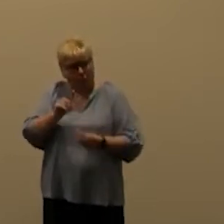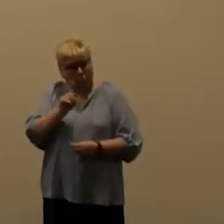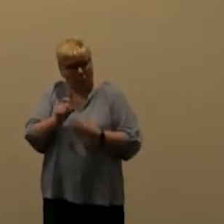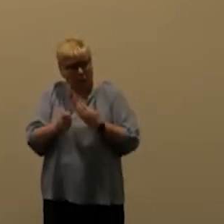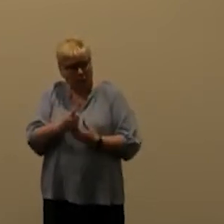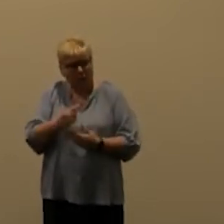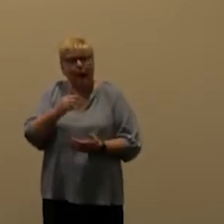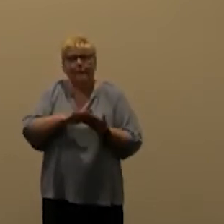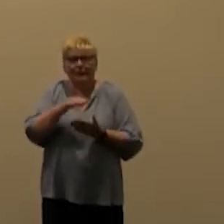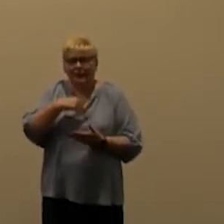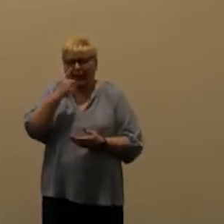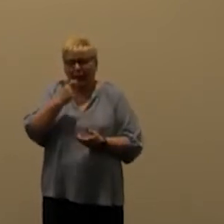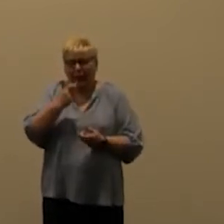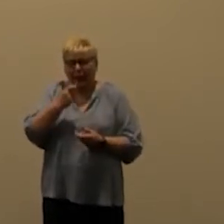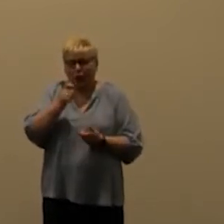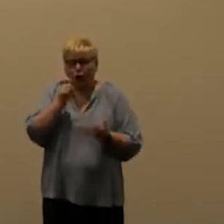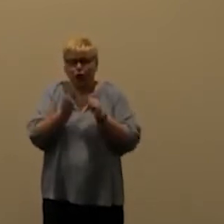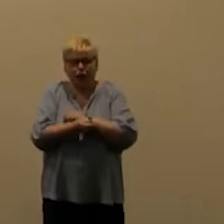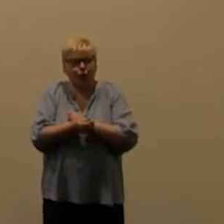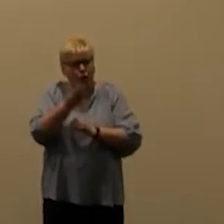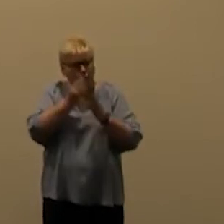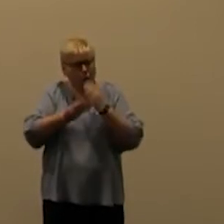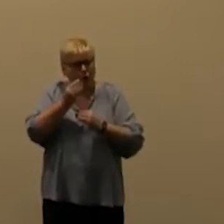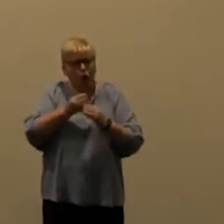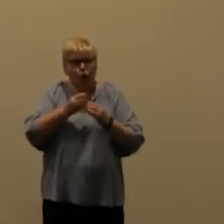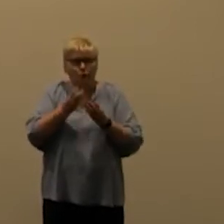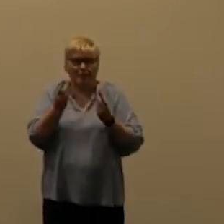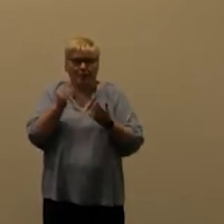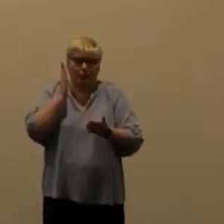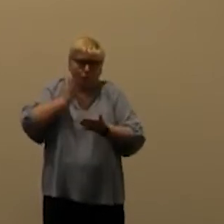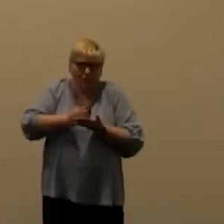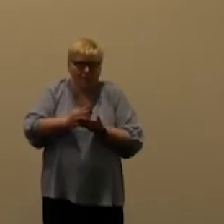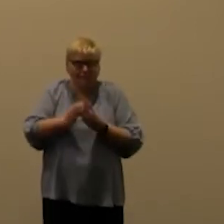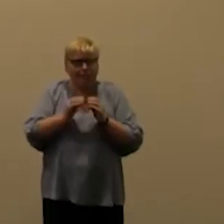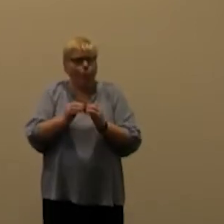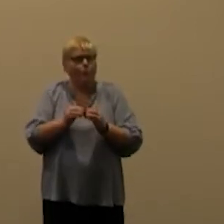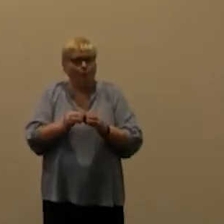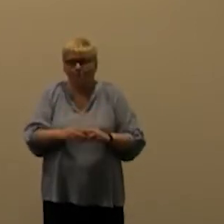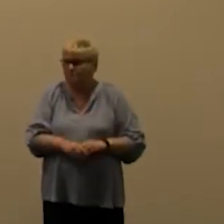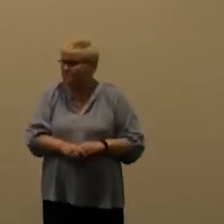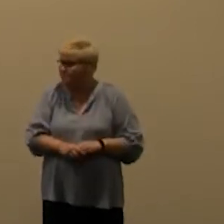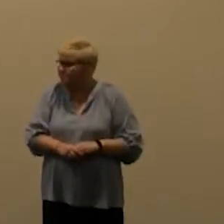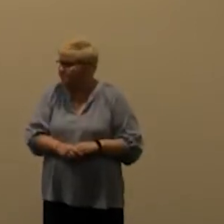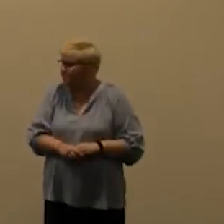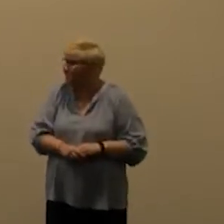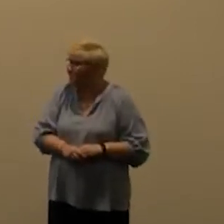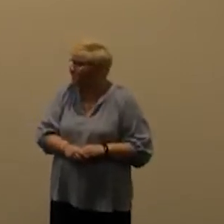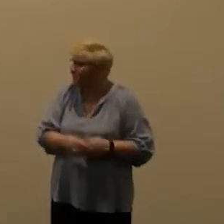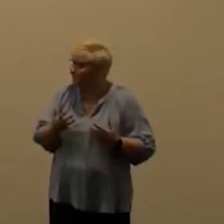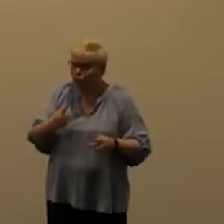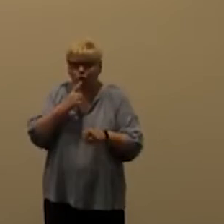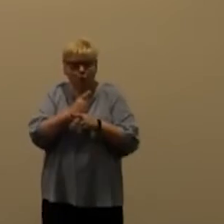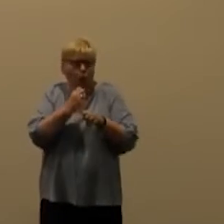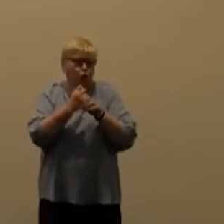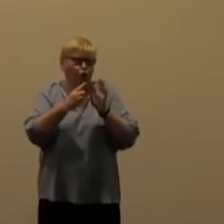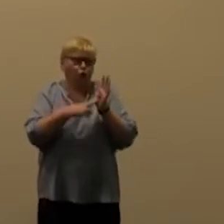been able to turn that learning into something really helpful. Absolutely. And now talking about Gen X,